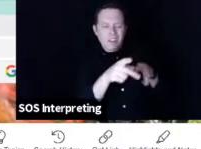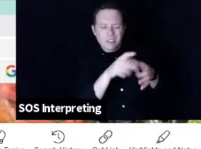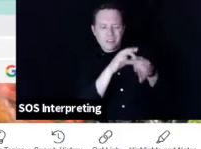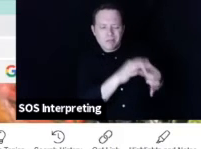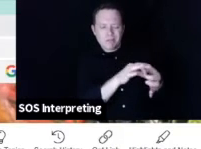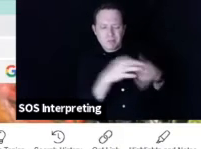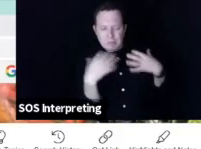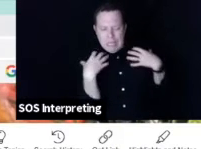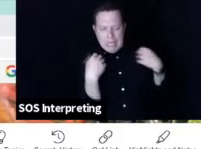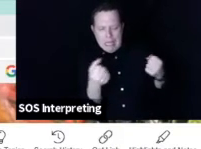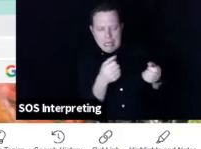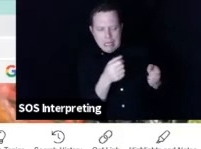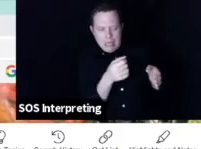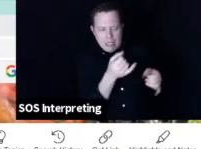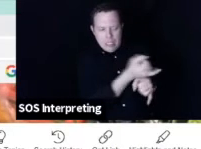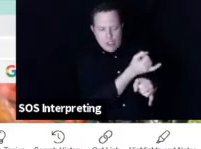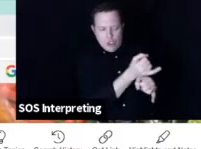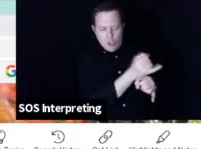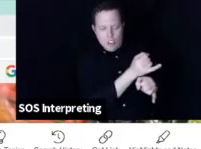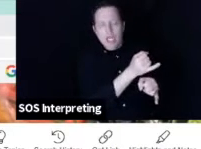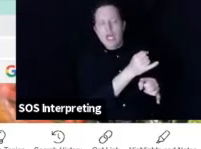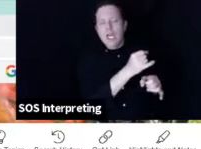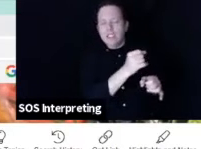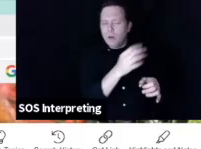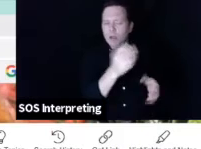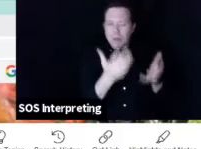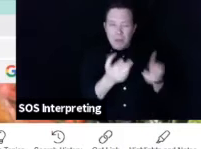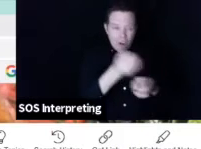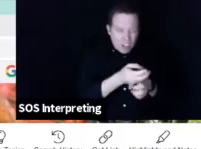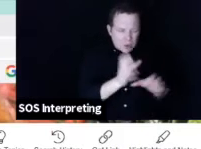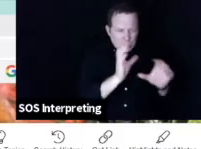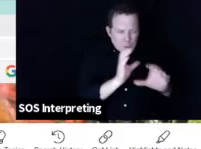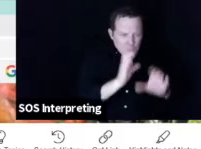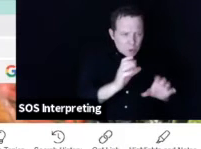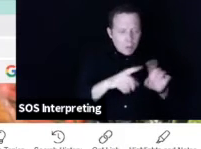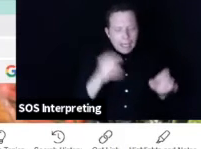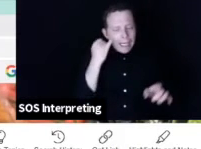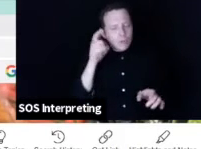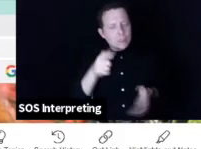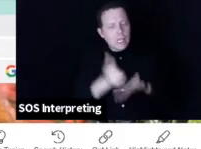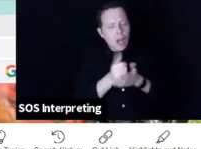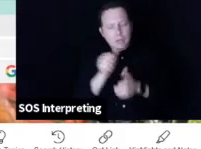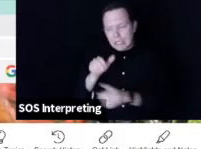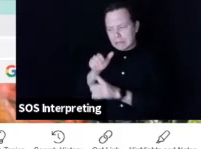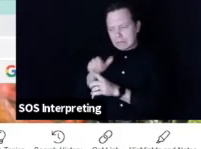to navigate, but you can always get help from library staff to find the information that you really need.